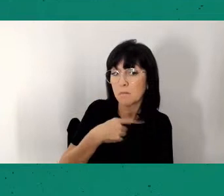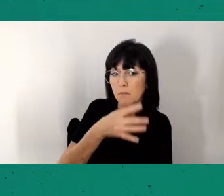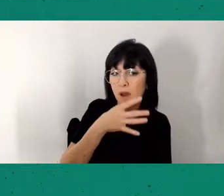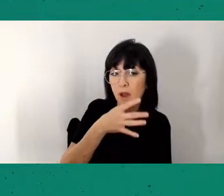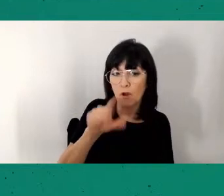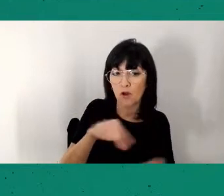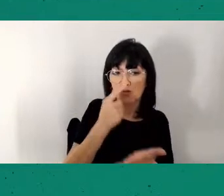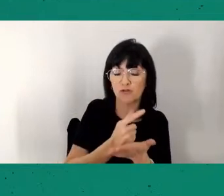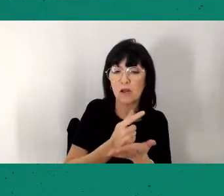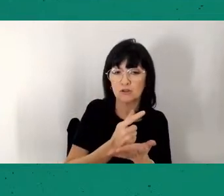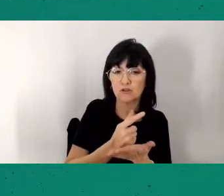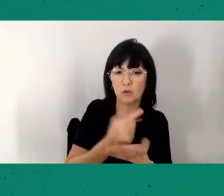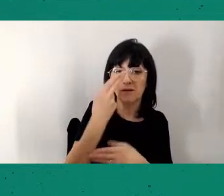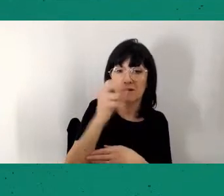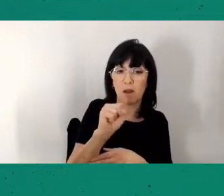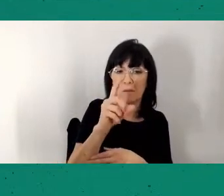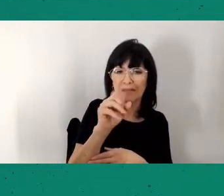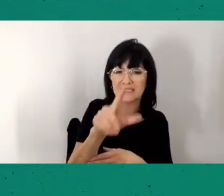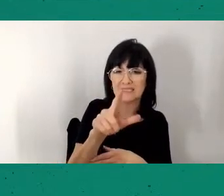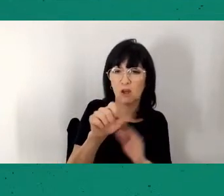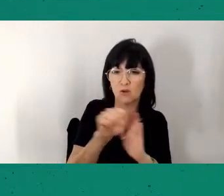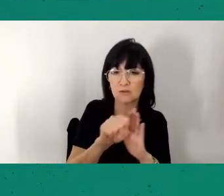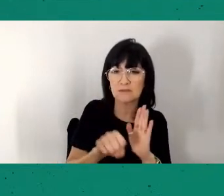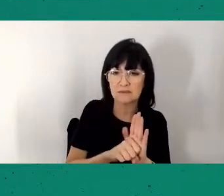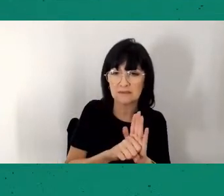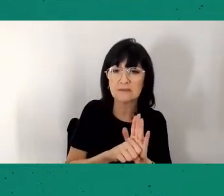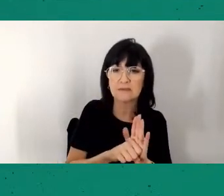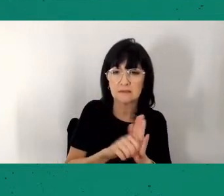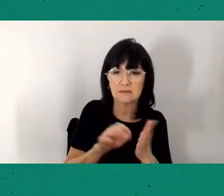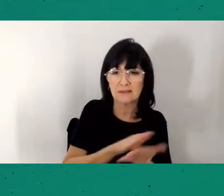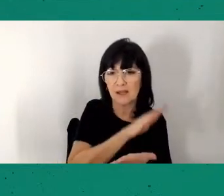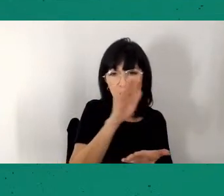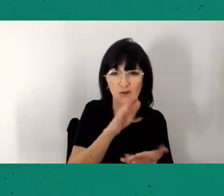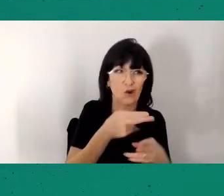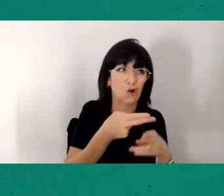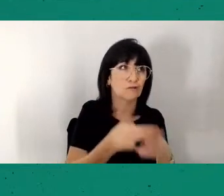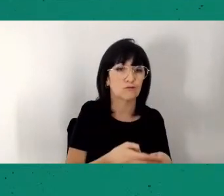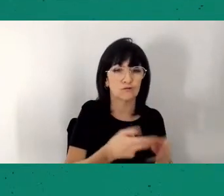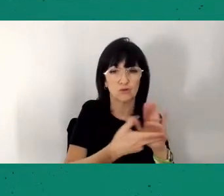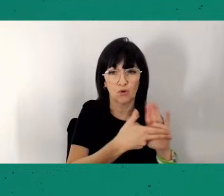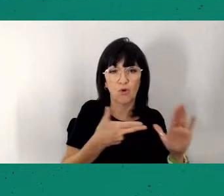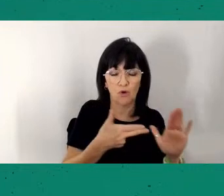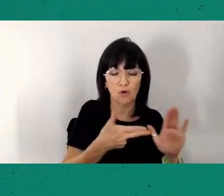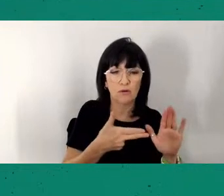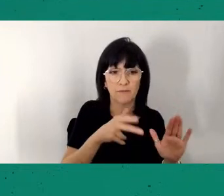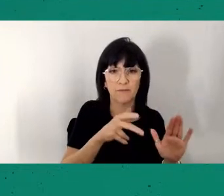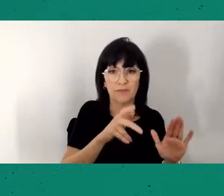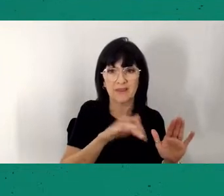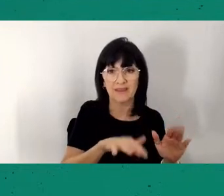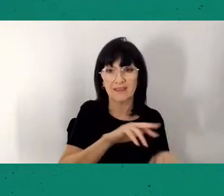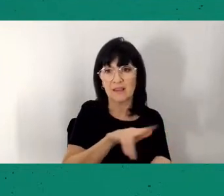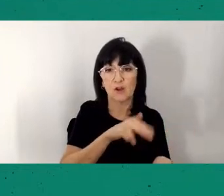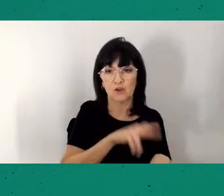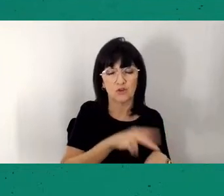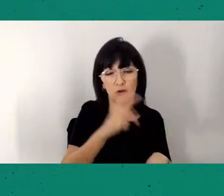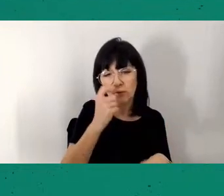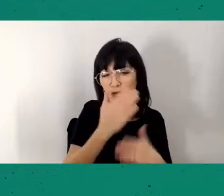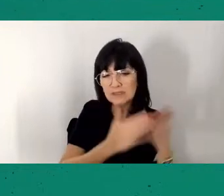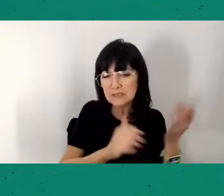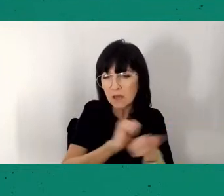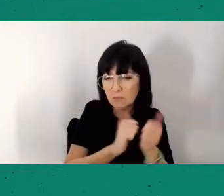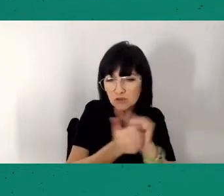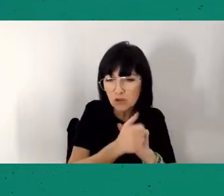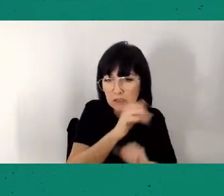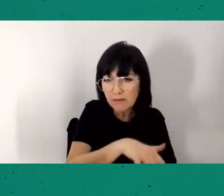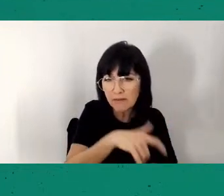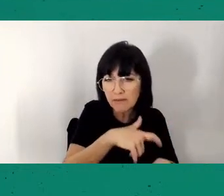time. They had just added a normal school on there at that time because there were some changes that were made, and Brad can tell you